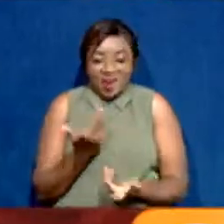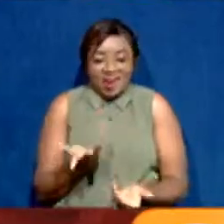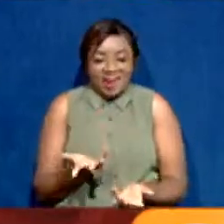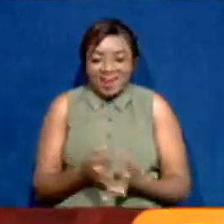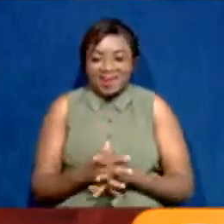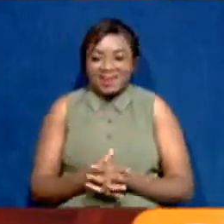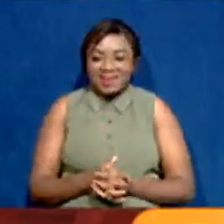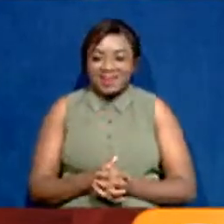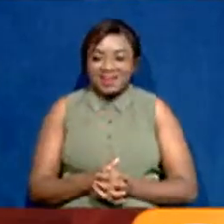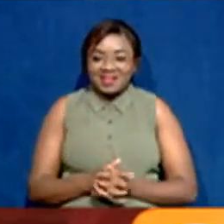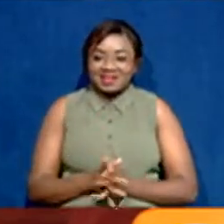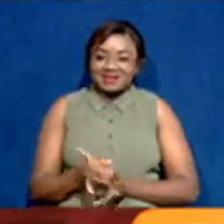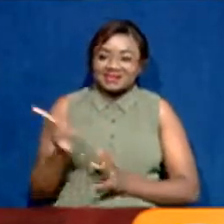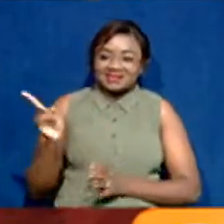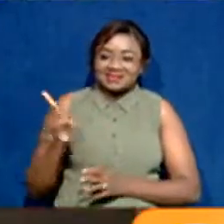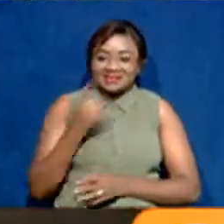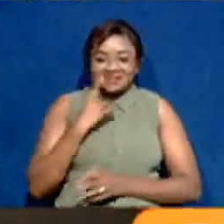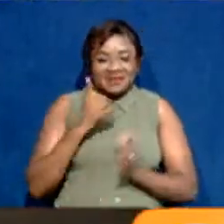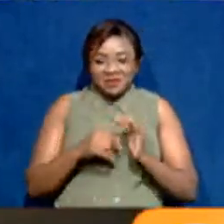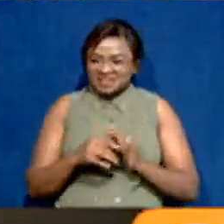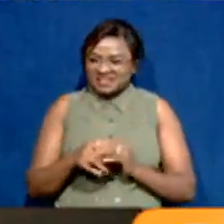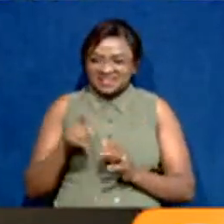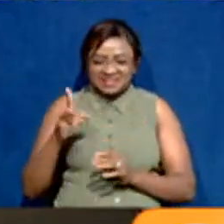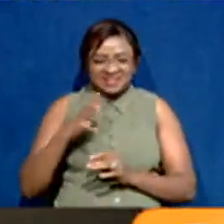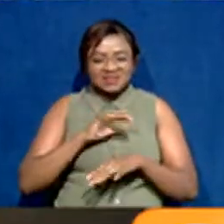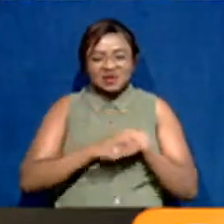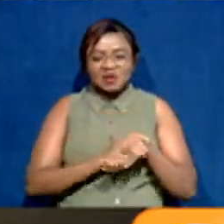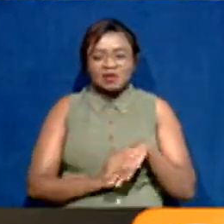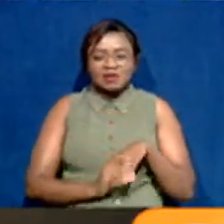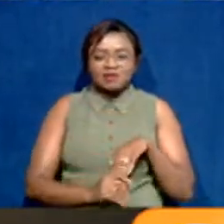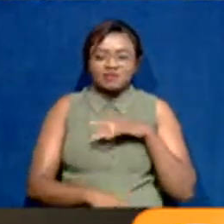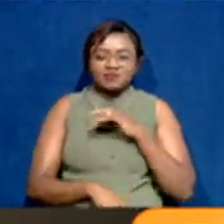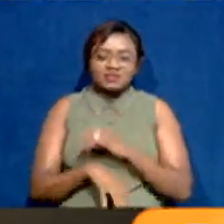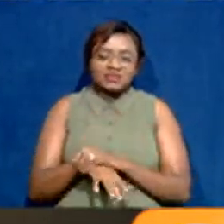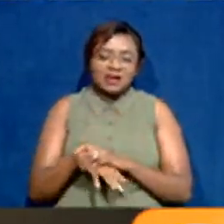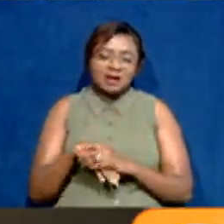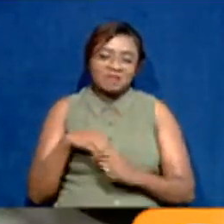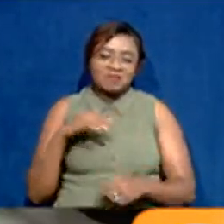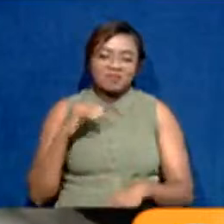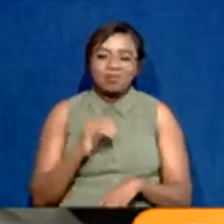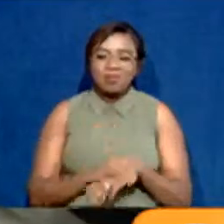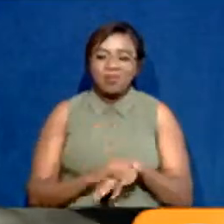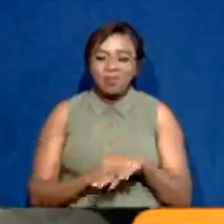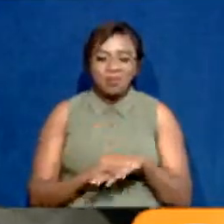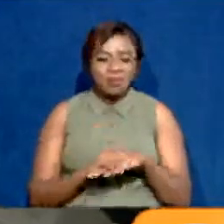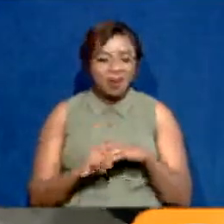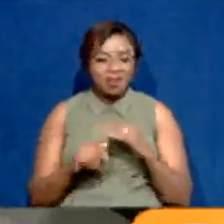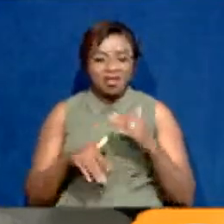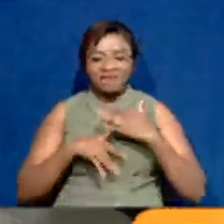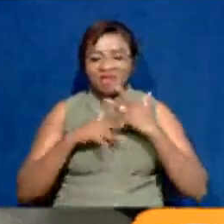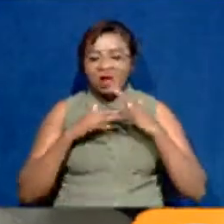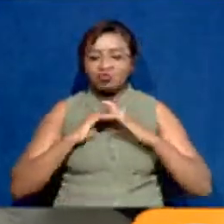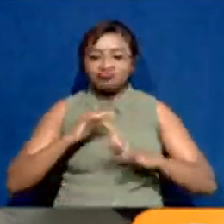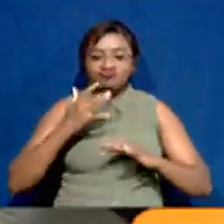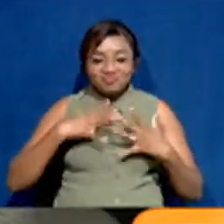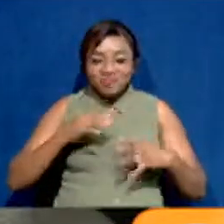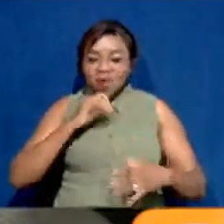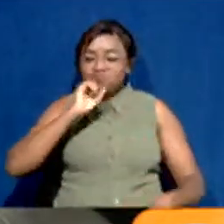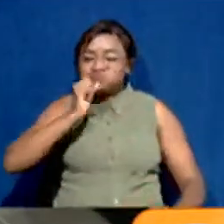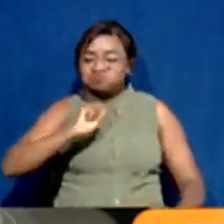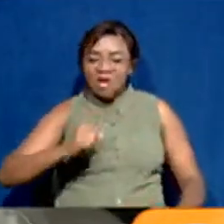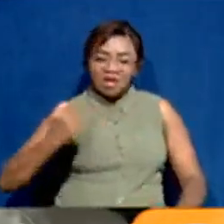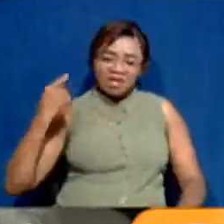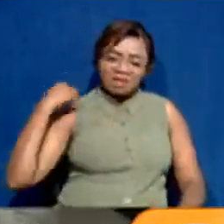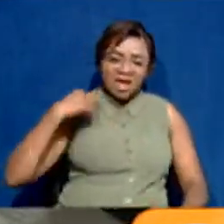the passengers, comfort is one of the selling points with these electric buses. Wase wanasema kumbe tulikuwa na koncheka